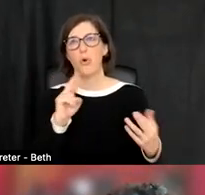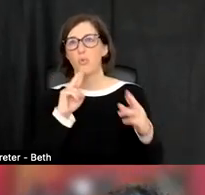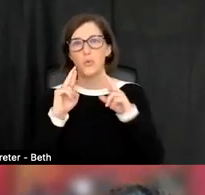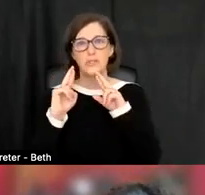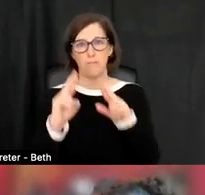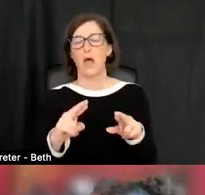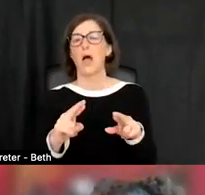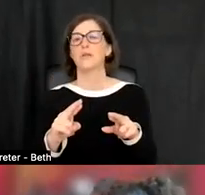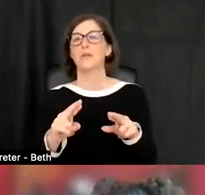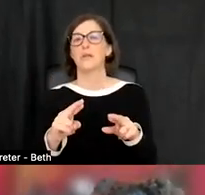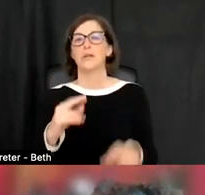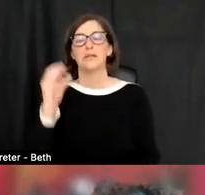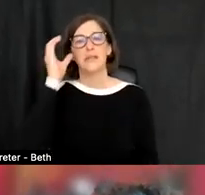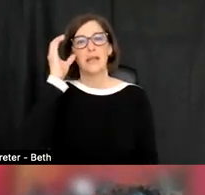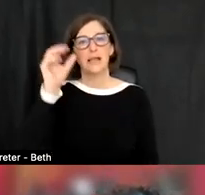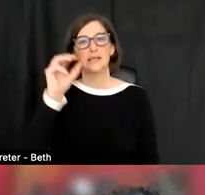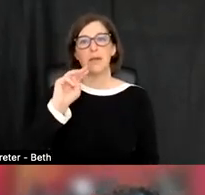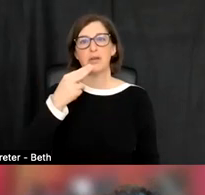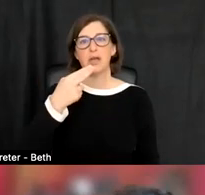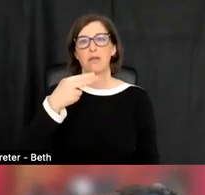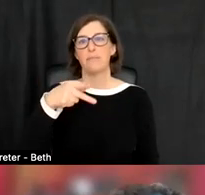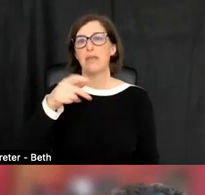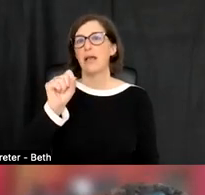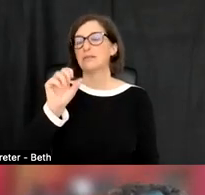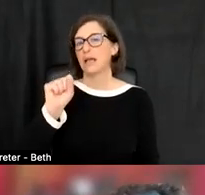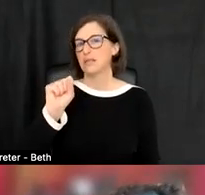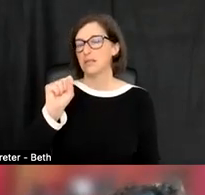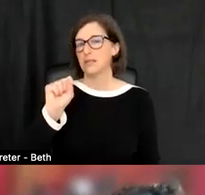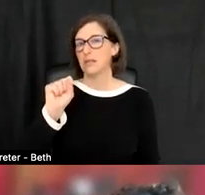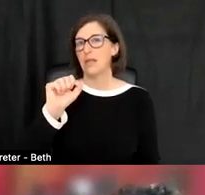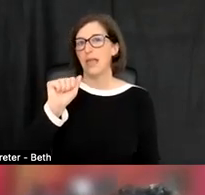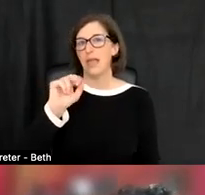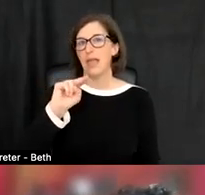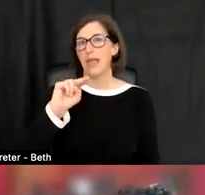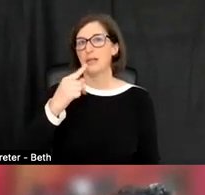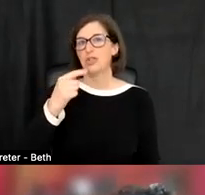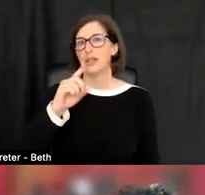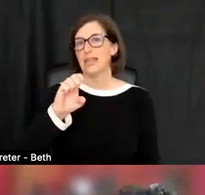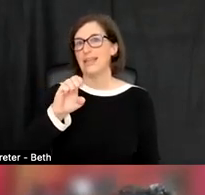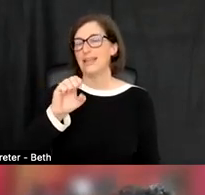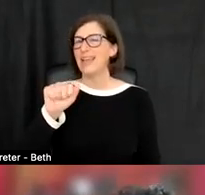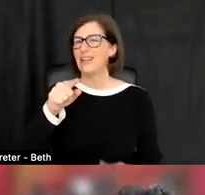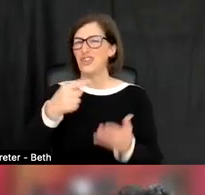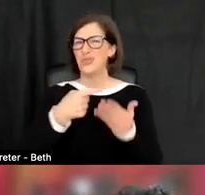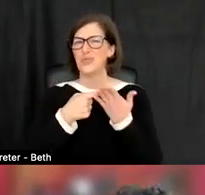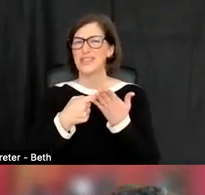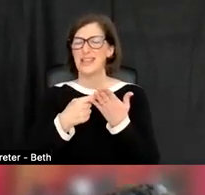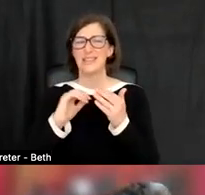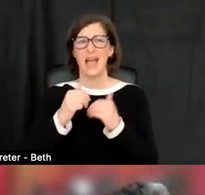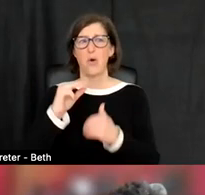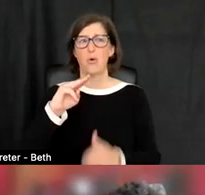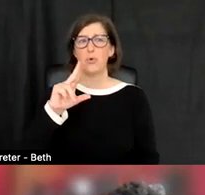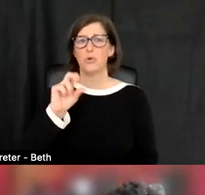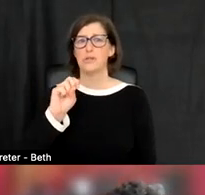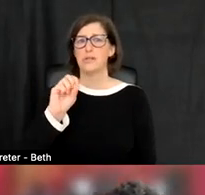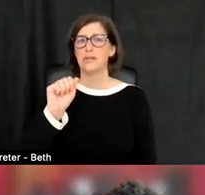respond to the idea of mental health and PSS. Angeline, can you talk a little bit about how Musasa has been